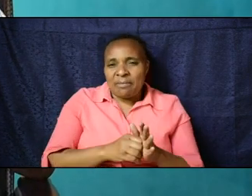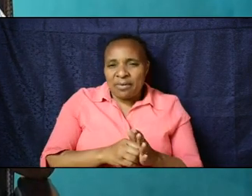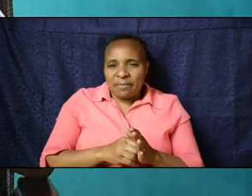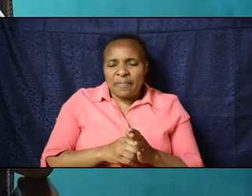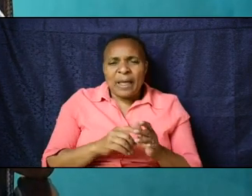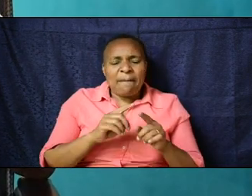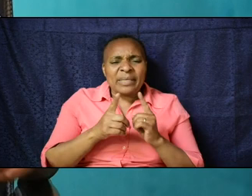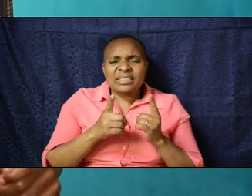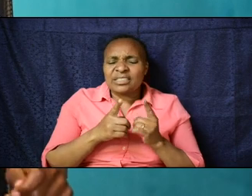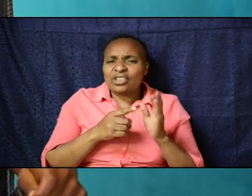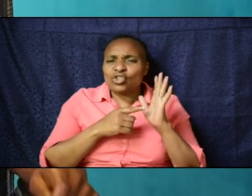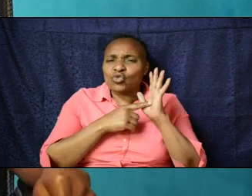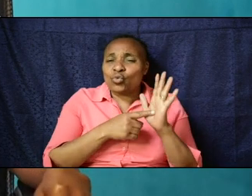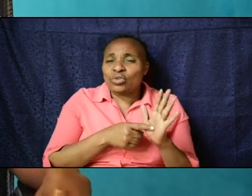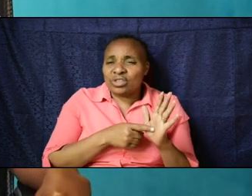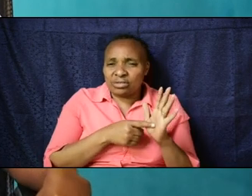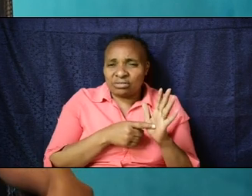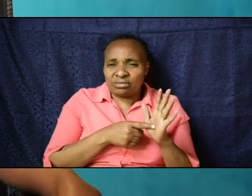It shows